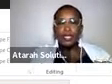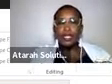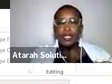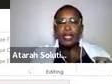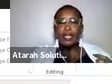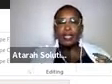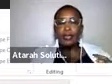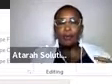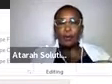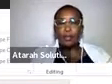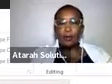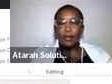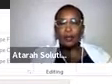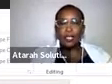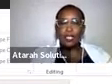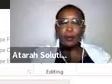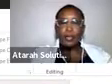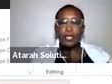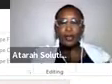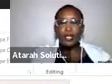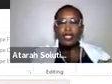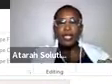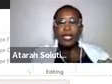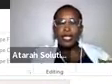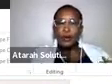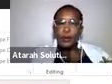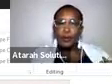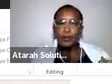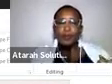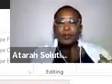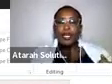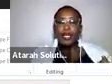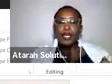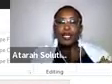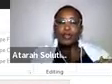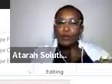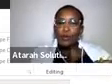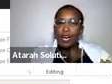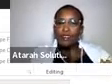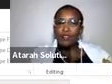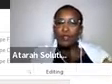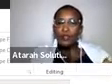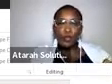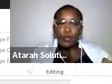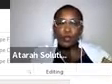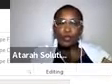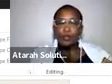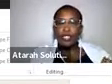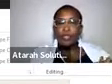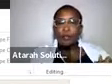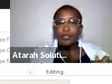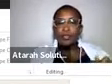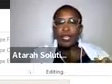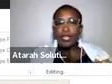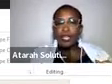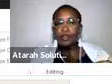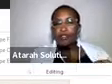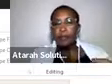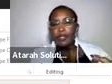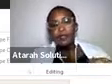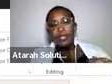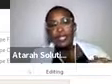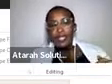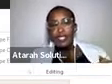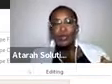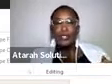real estate and property management company located in Nairobi. If you're looking to invest in a piece of land, or you